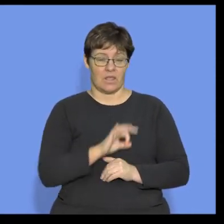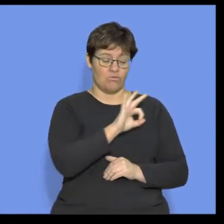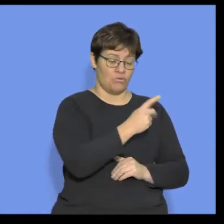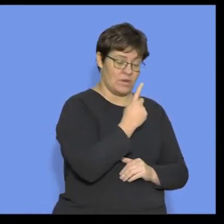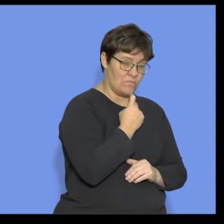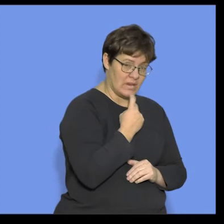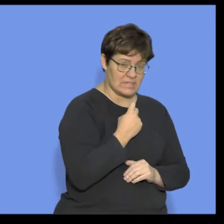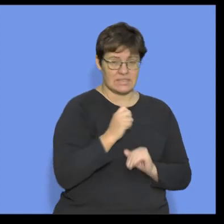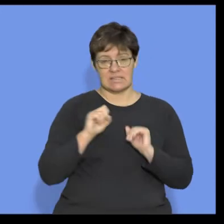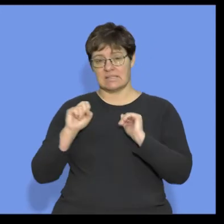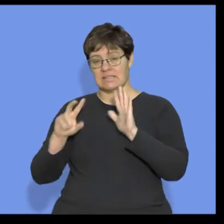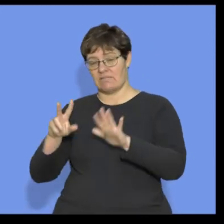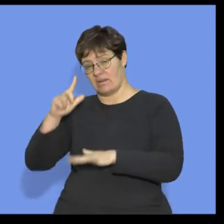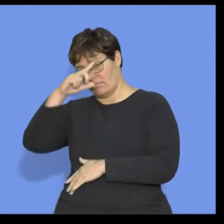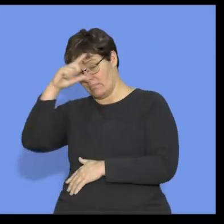blue.